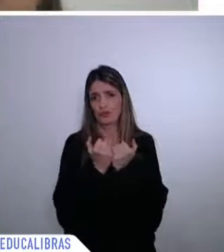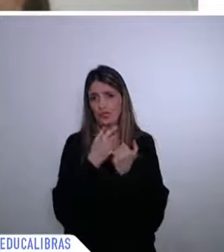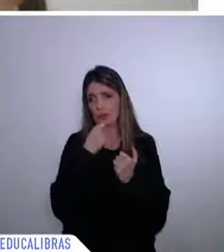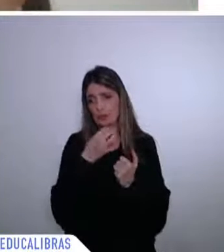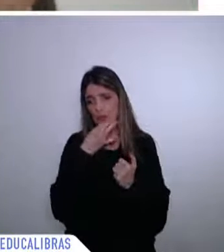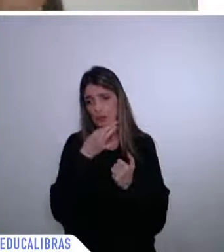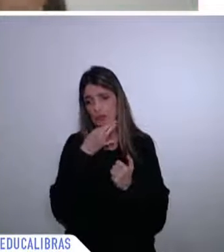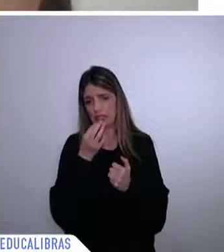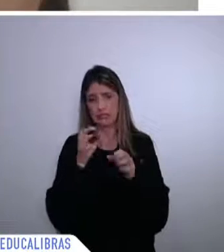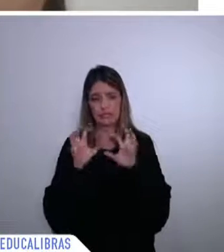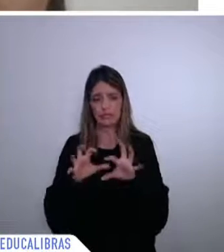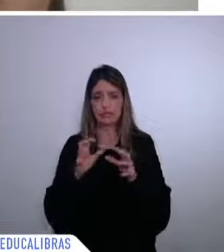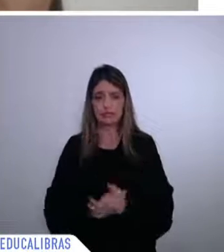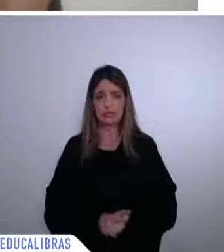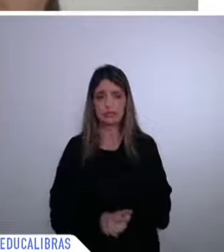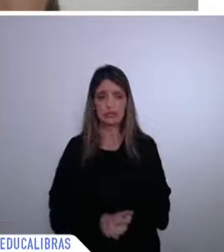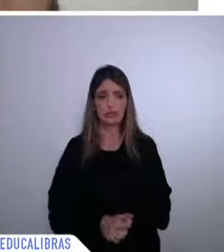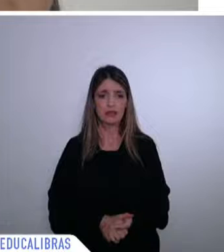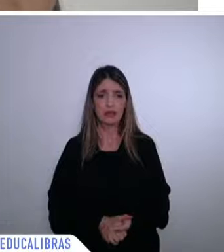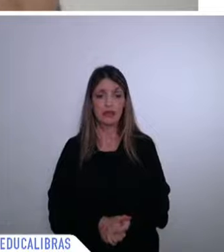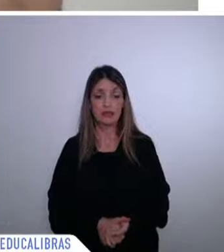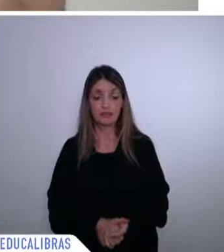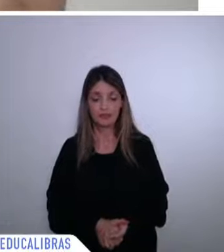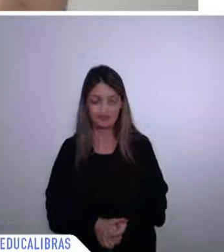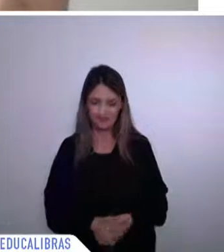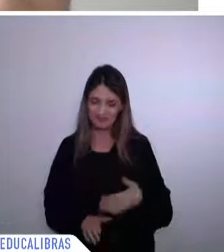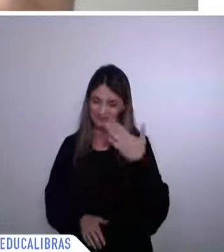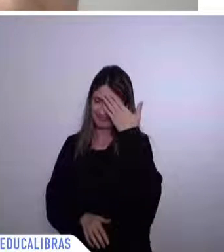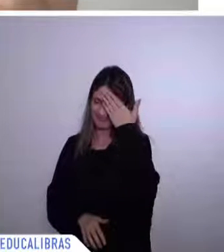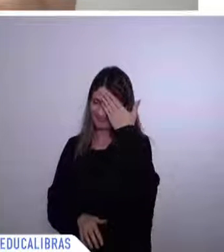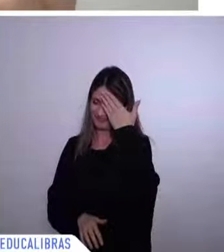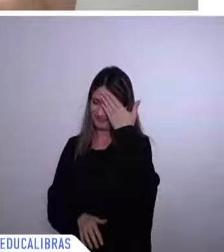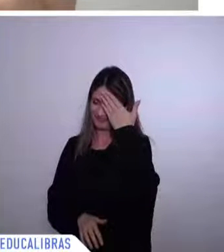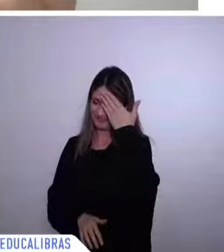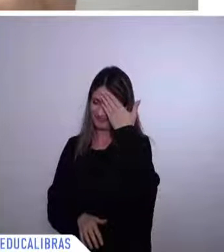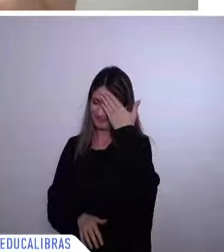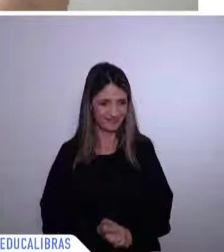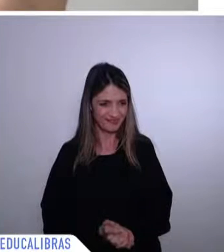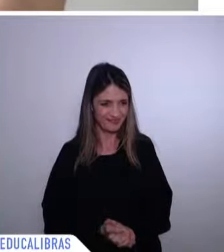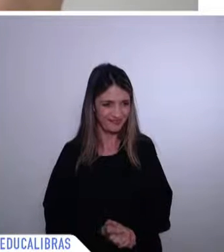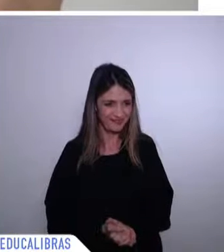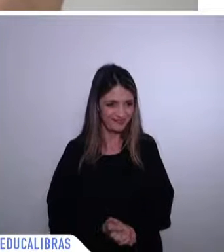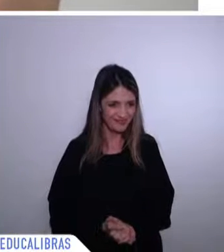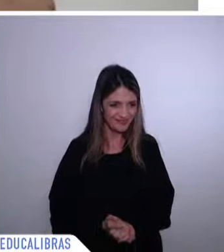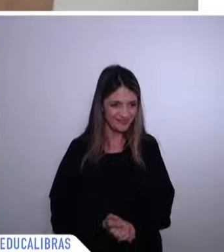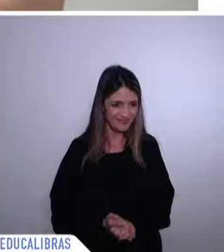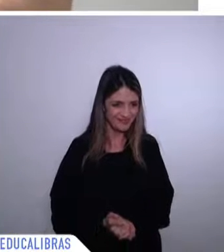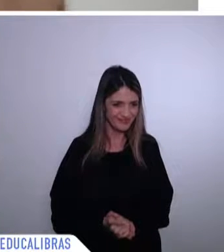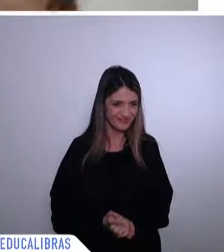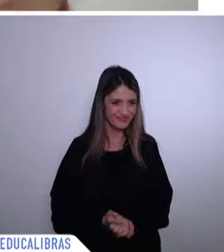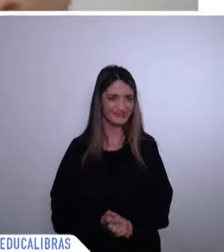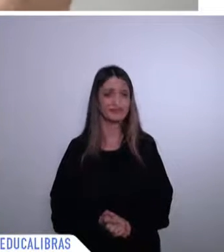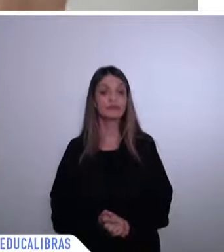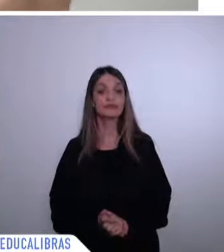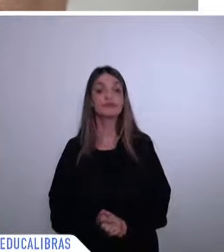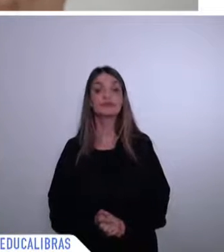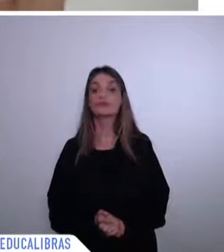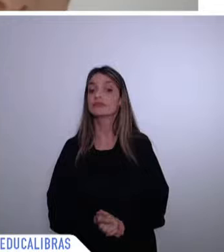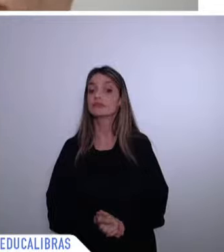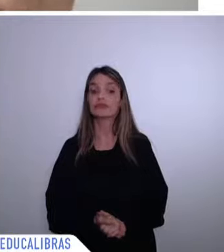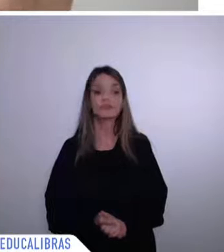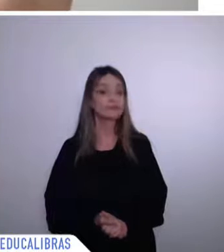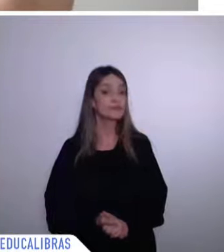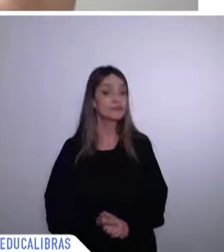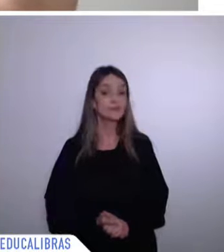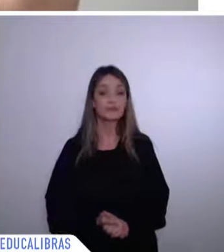defend. Thank you, Joana. Very interesting. Now, Stijn, if you could quickly give like 1 minute or